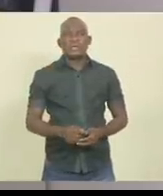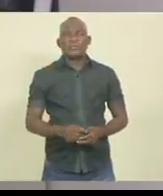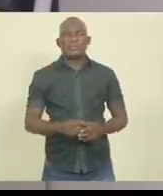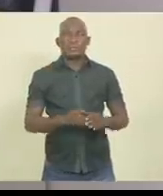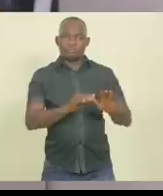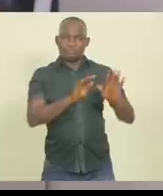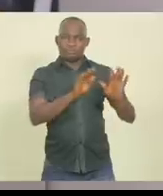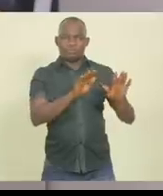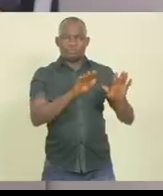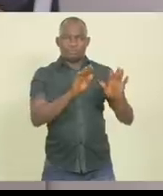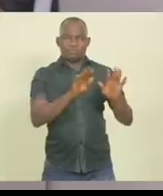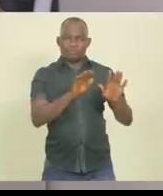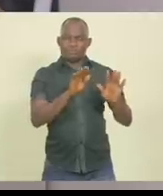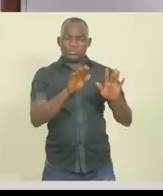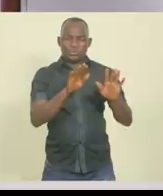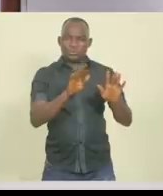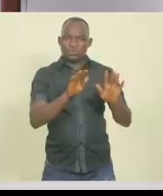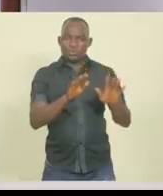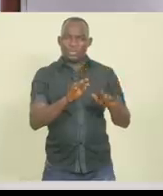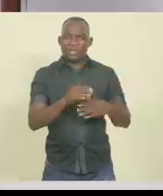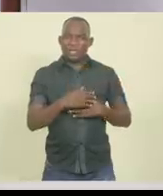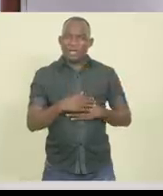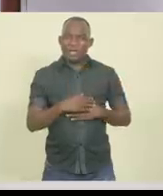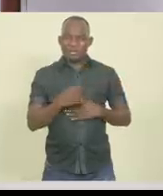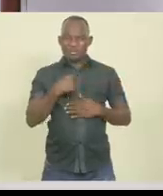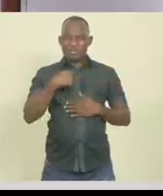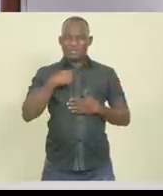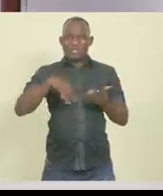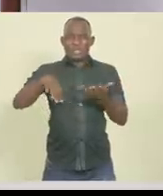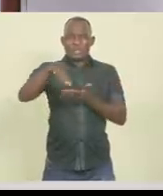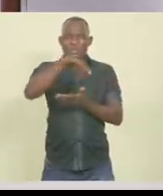No, no, no, no. I'm confused.